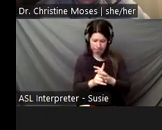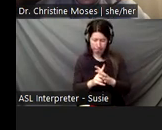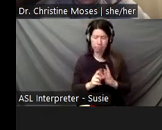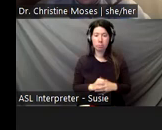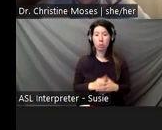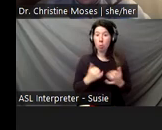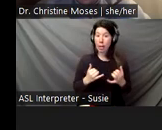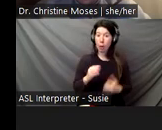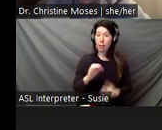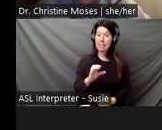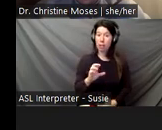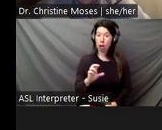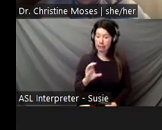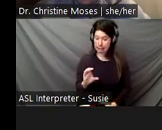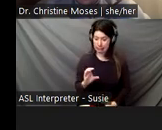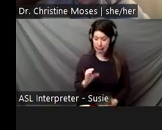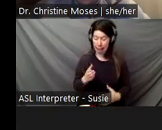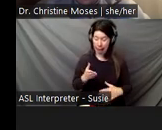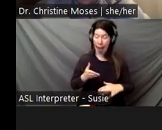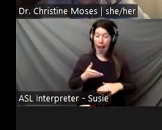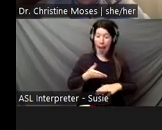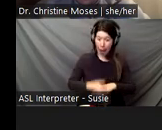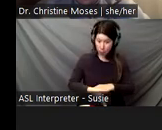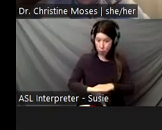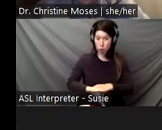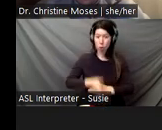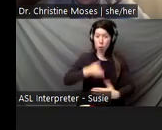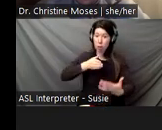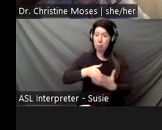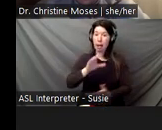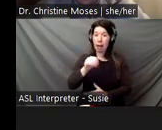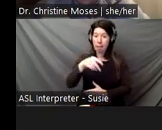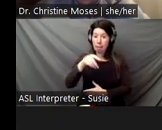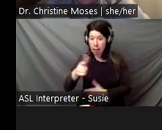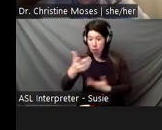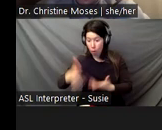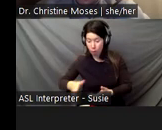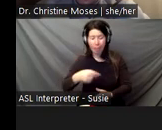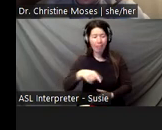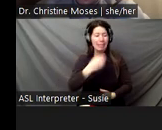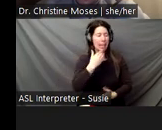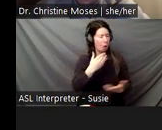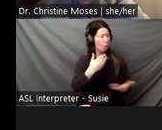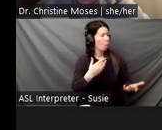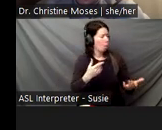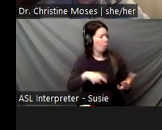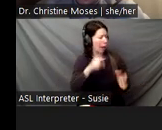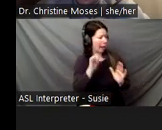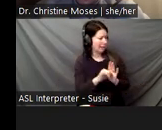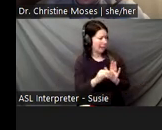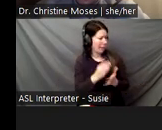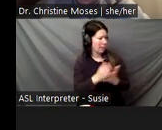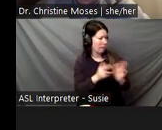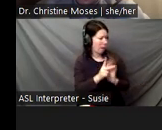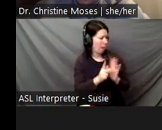like the CRC, after an appeal is over, they're allowed to say, oh, here's some policy issues that we identified in this. And so